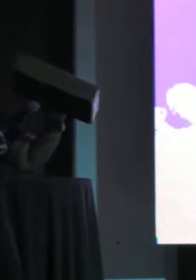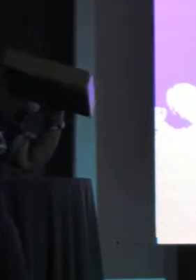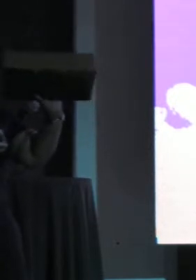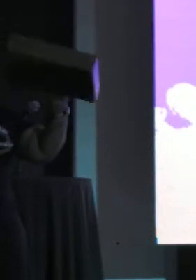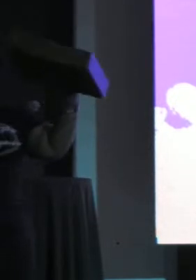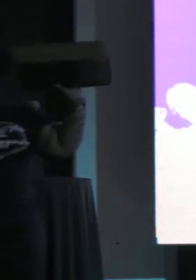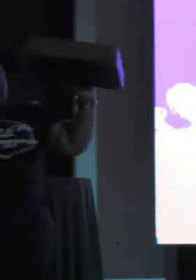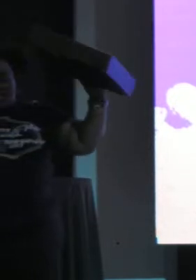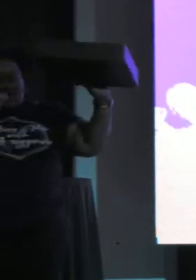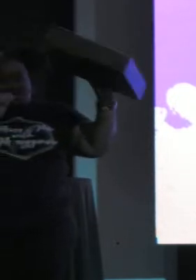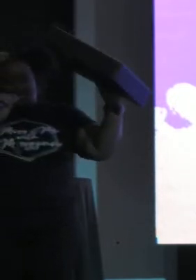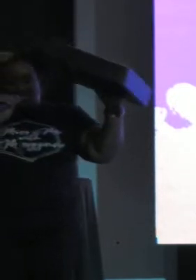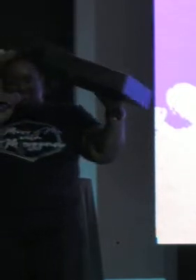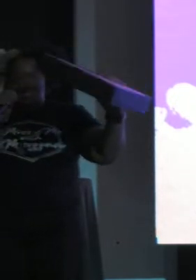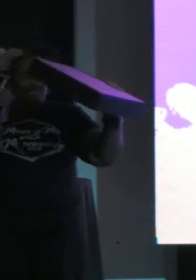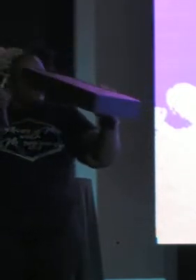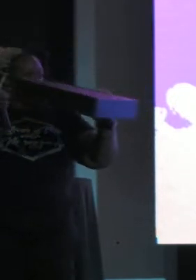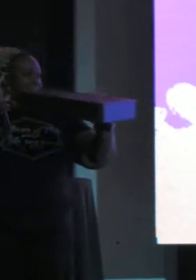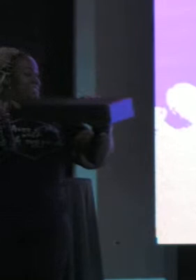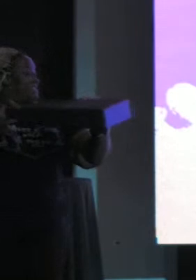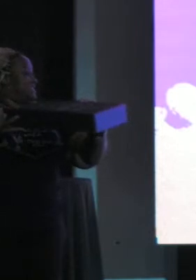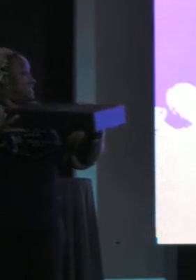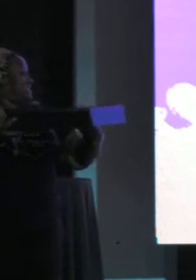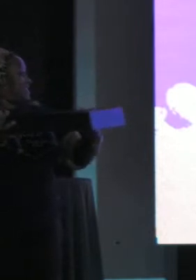So Magdalene, come get your box.